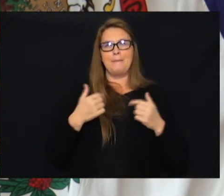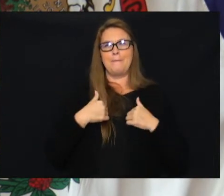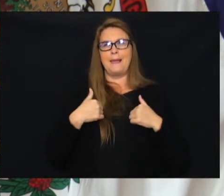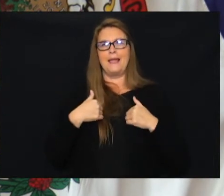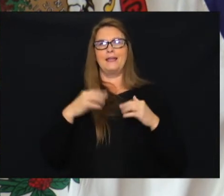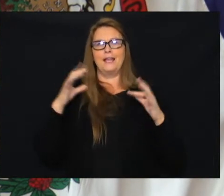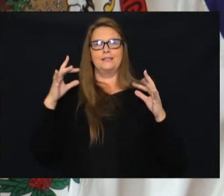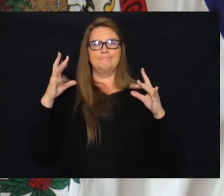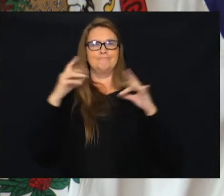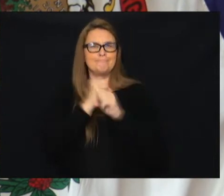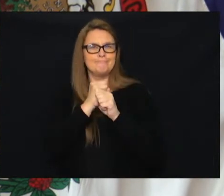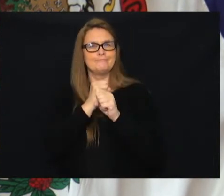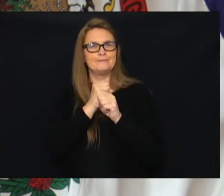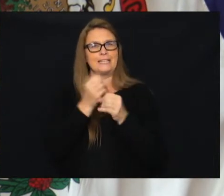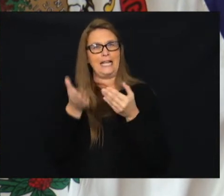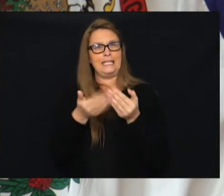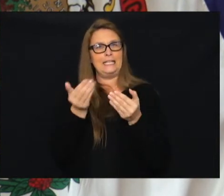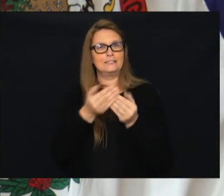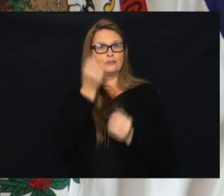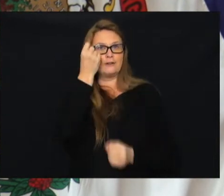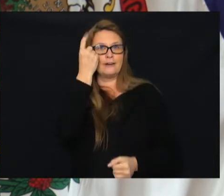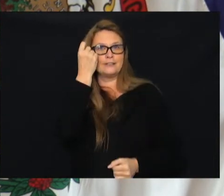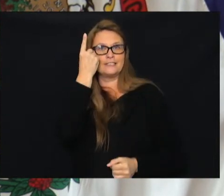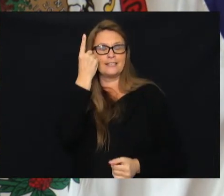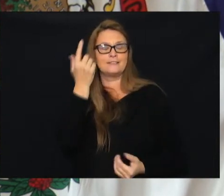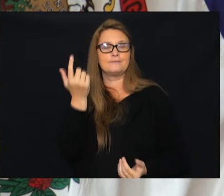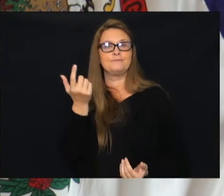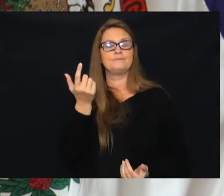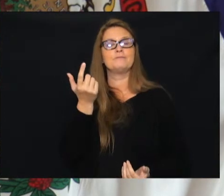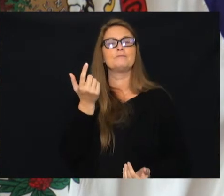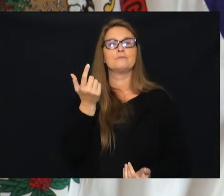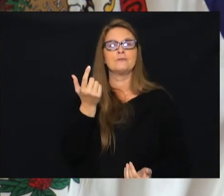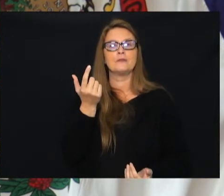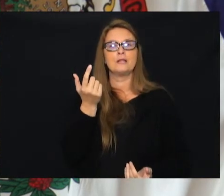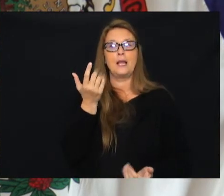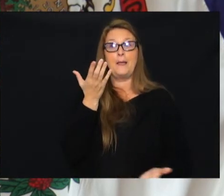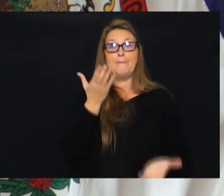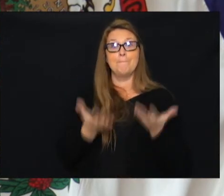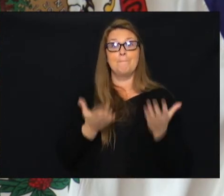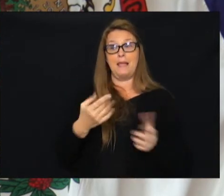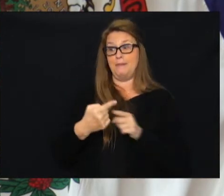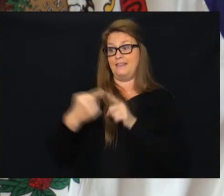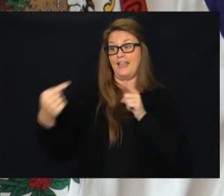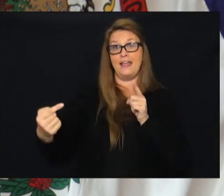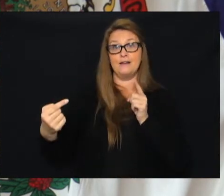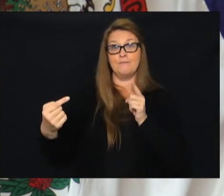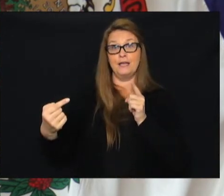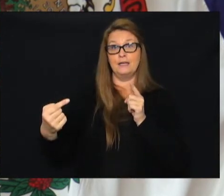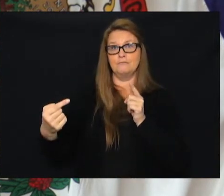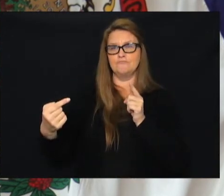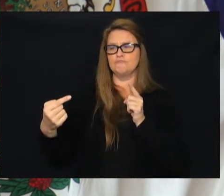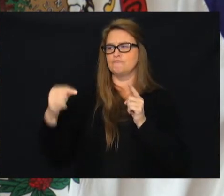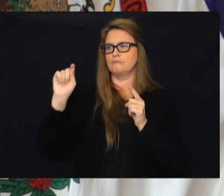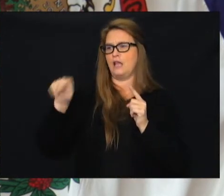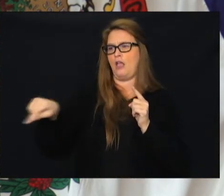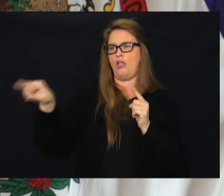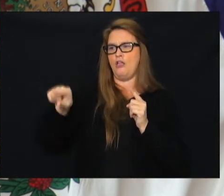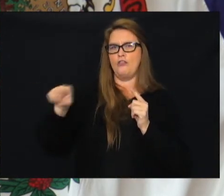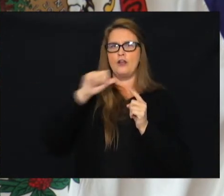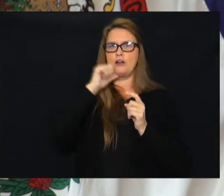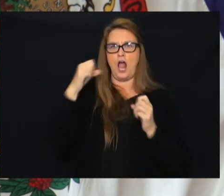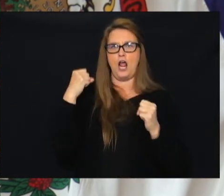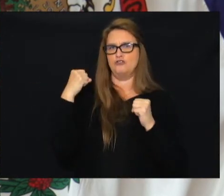little easier terms that maybe this enemy is not as strong